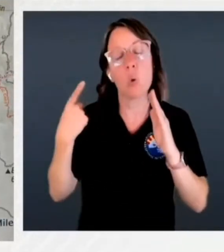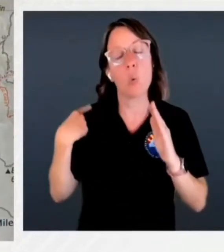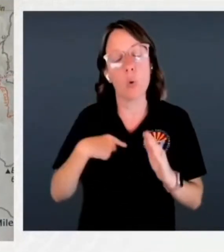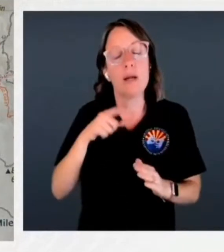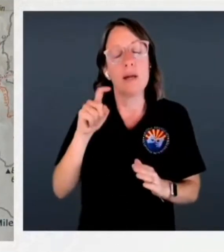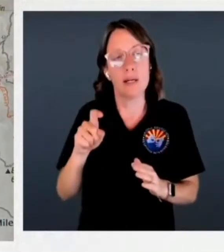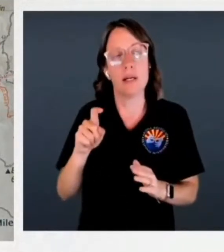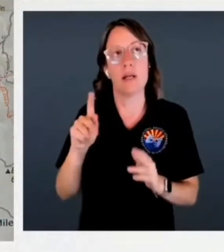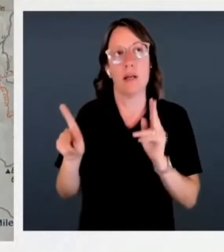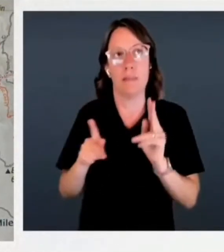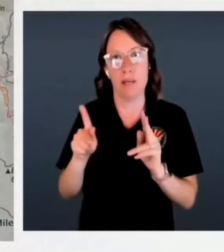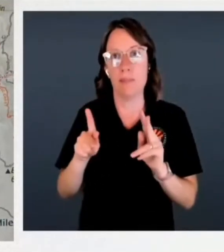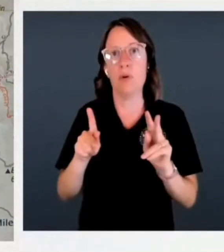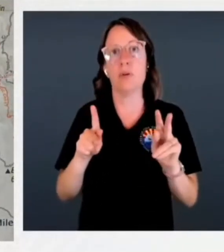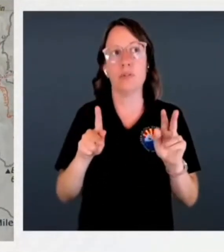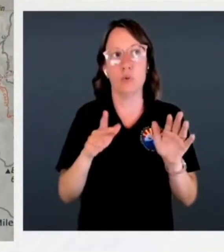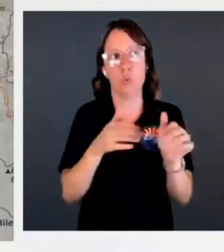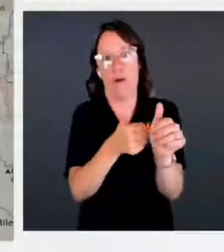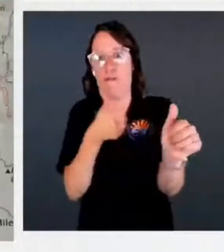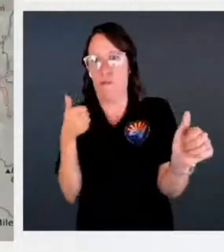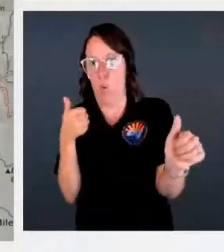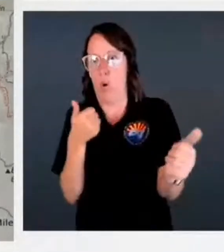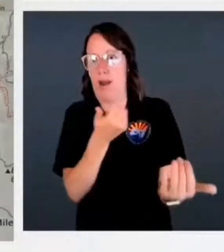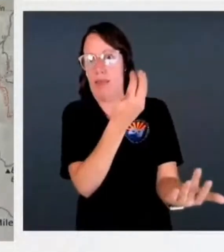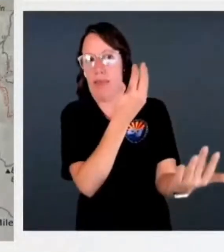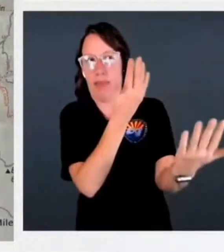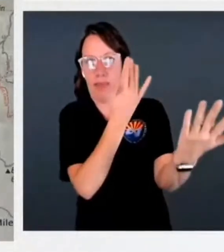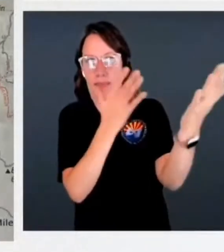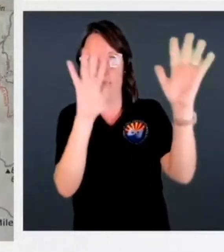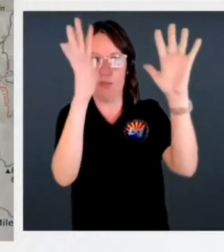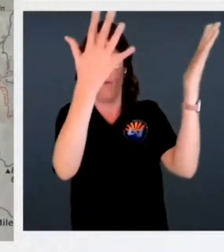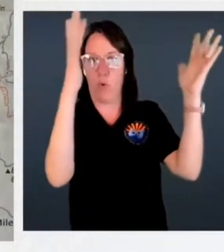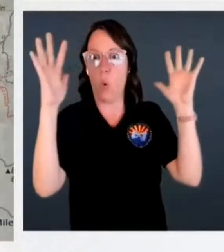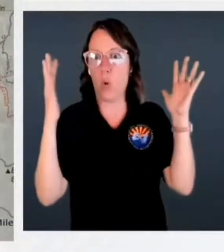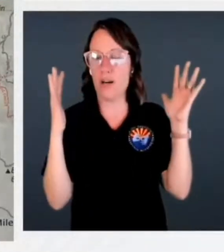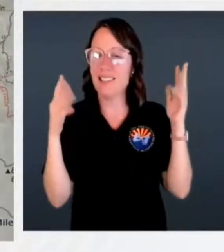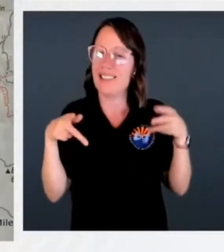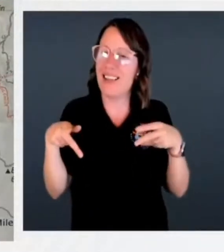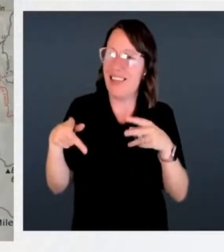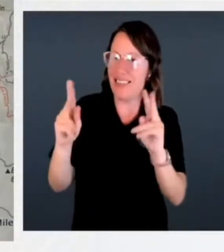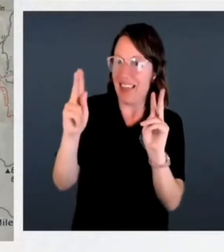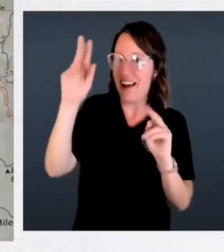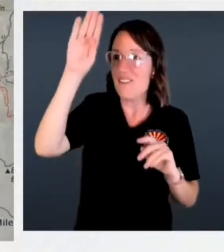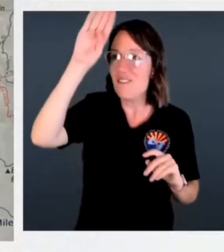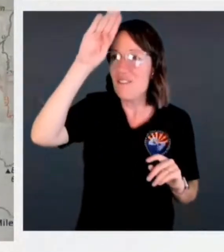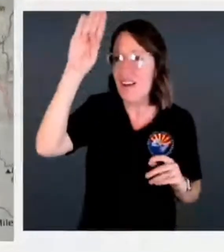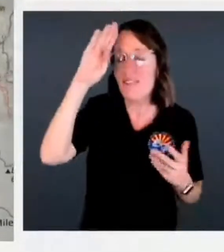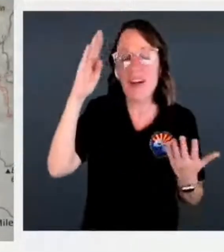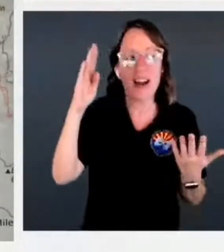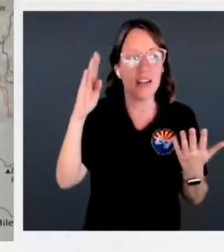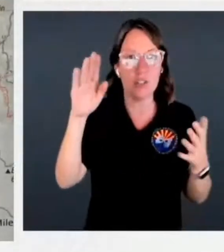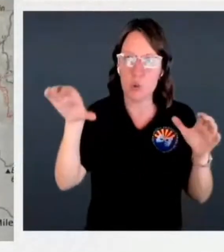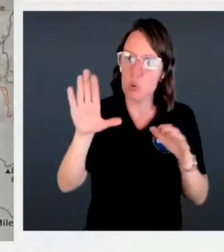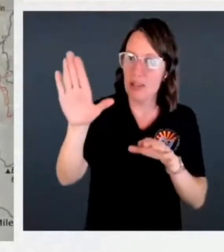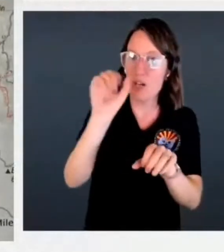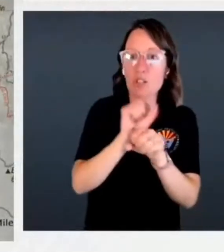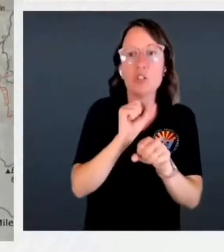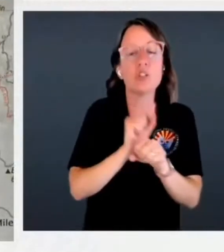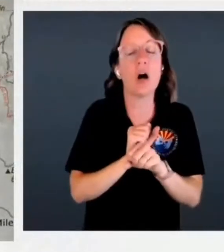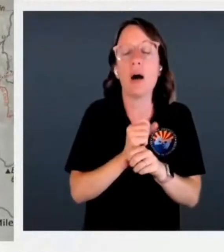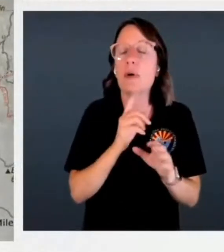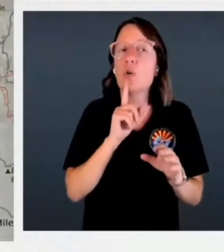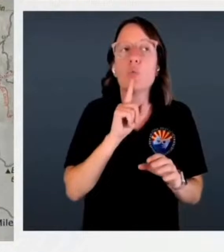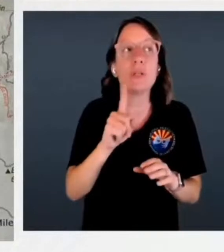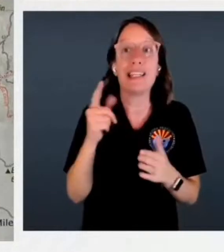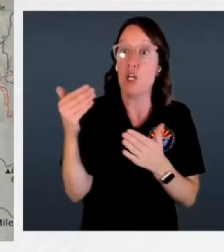so that the fire folks can focus in on where they're working. We can't afford to have any new starts at this